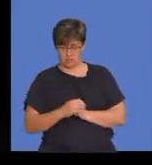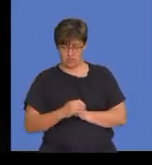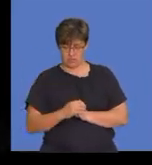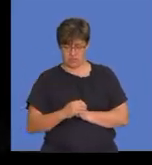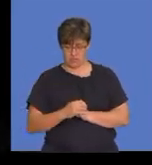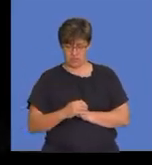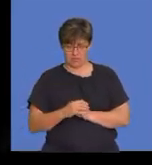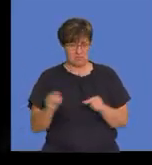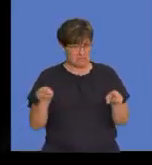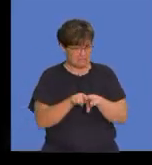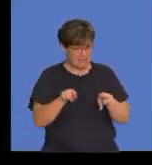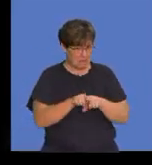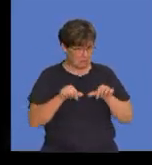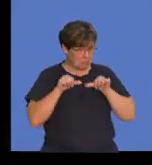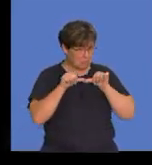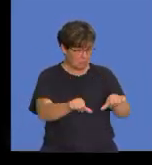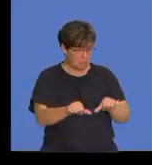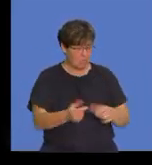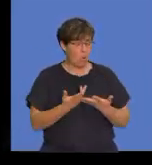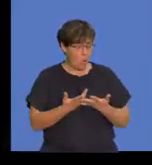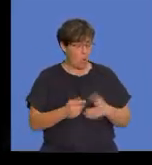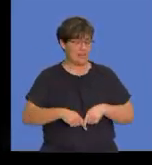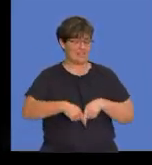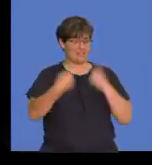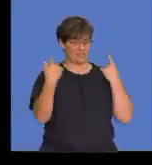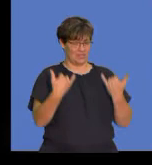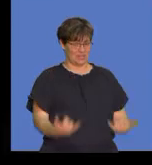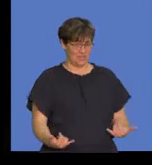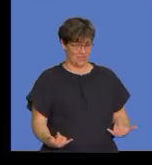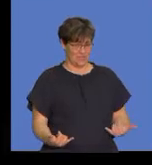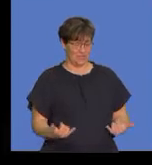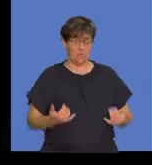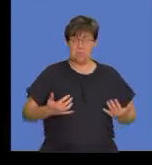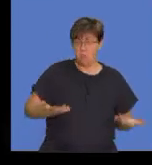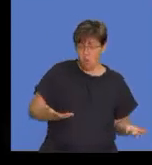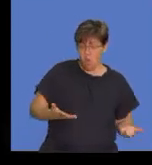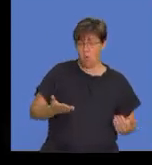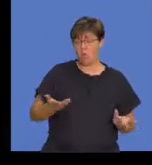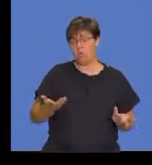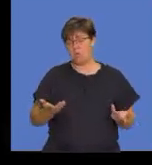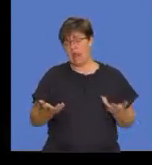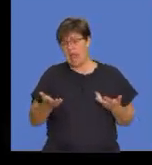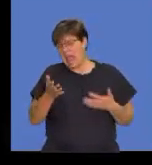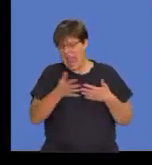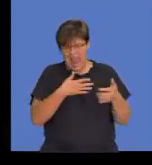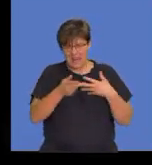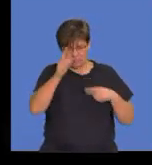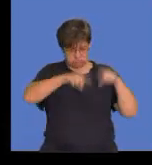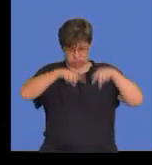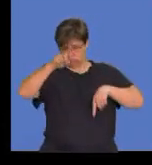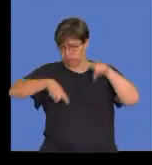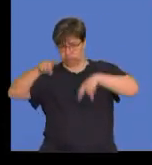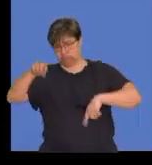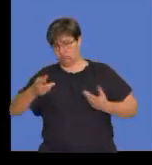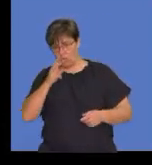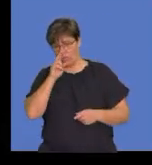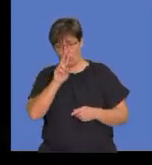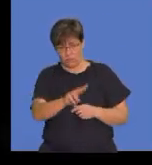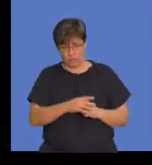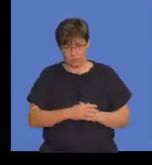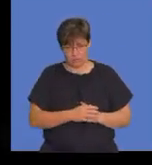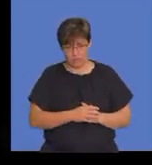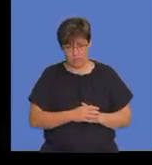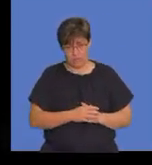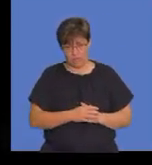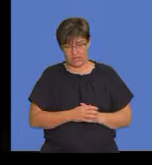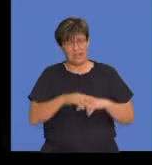deductions that we made still hold, or will they be different, or will be there any variety that